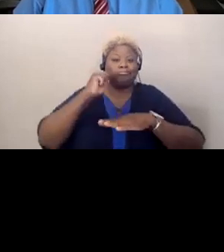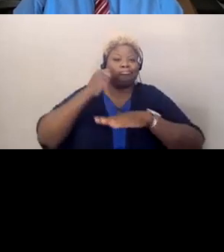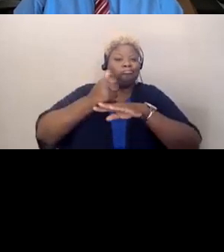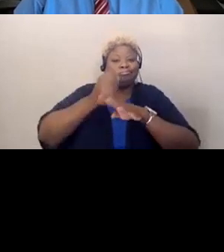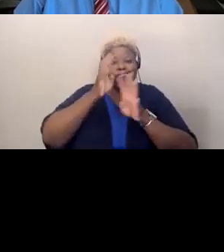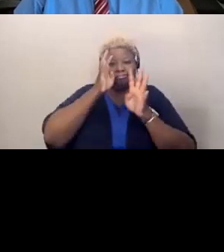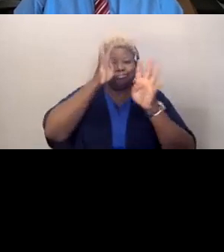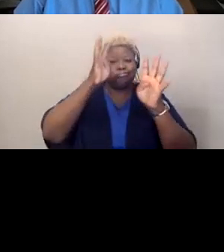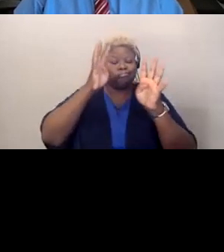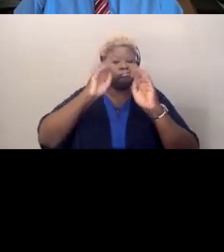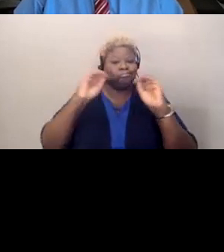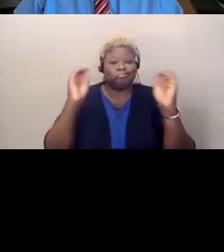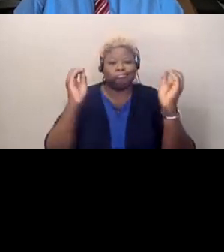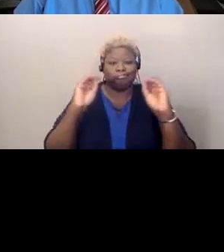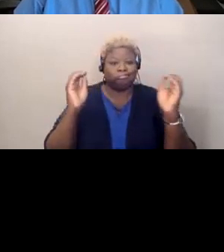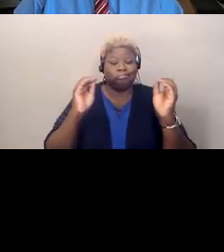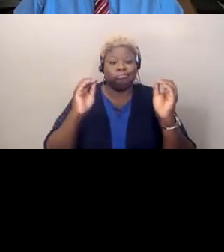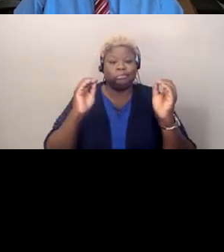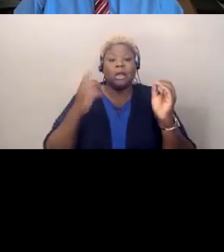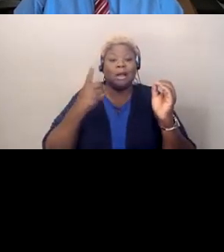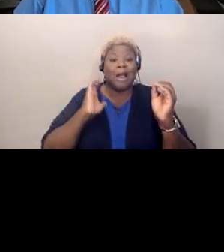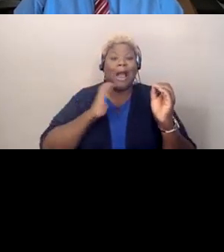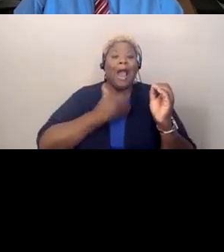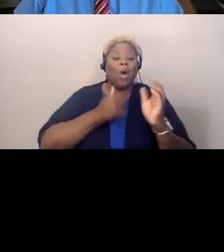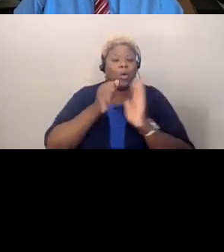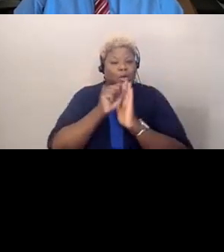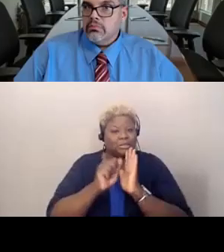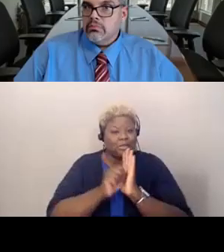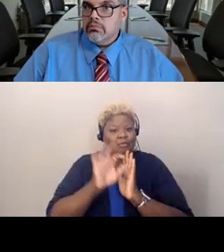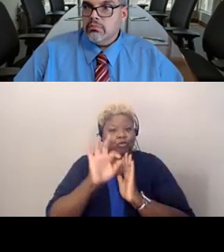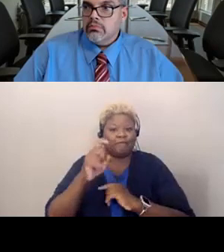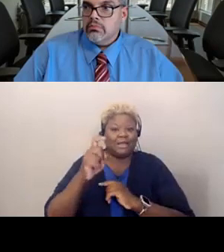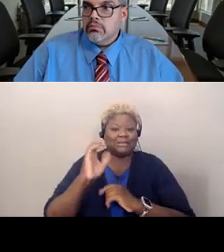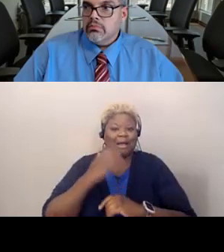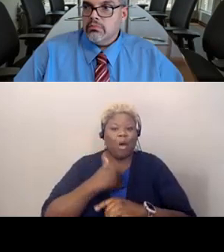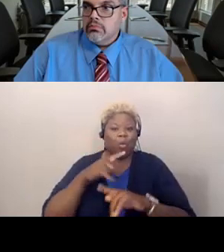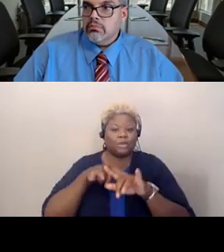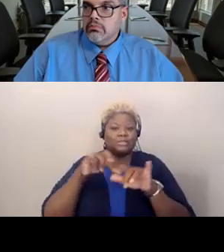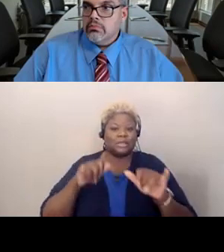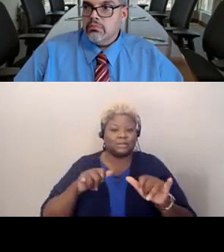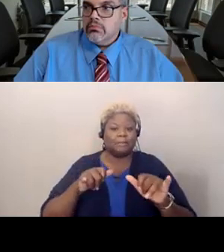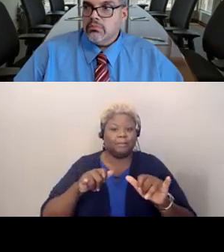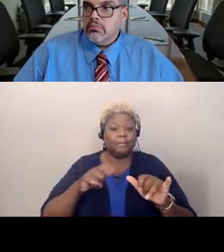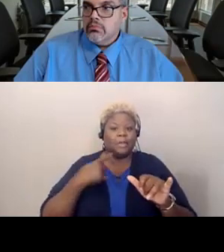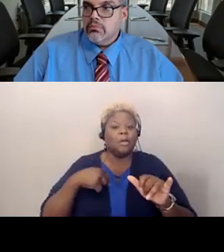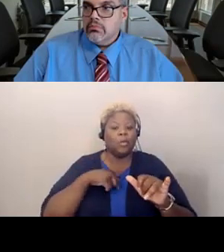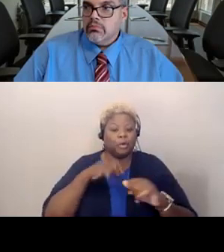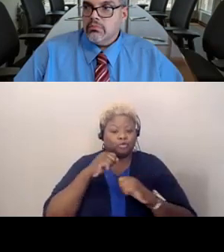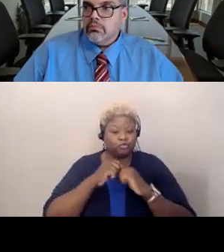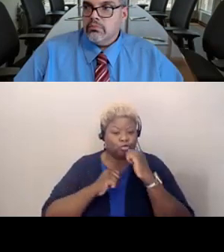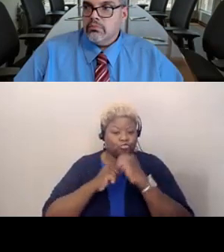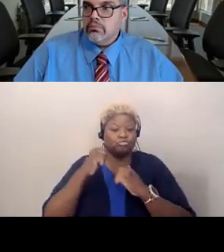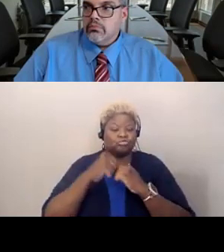innovation. So it's up to us in our state to fix our state system. We are structured